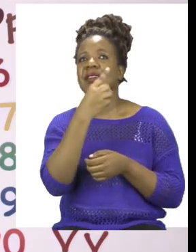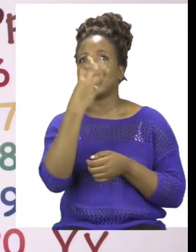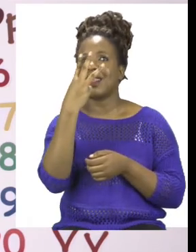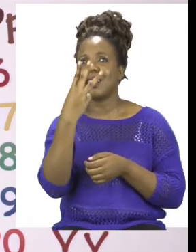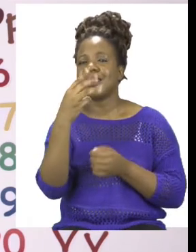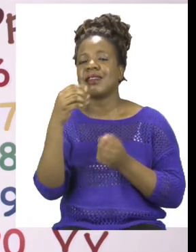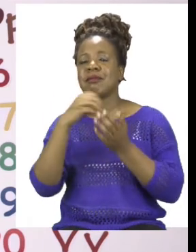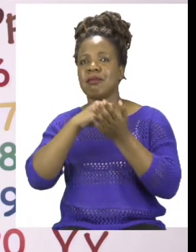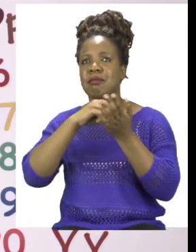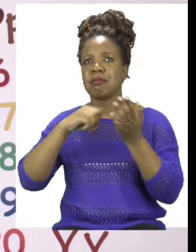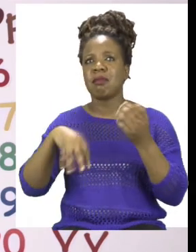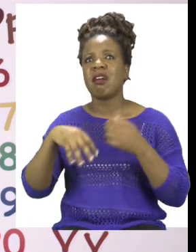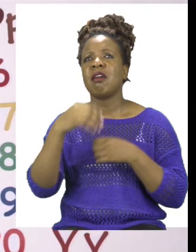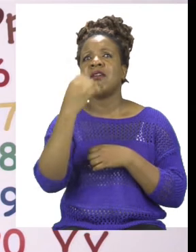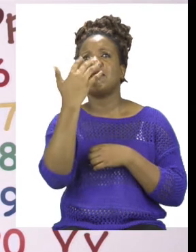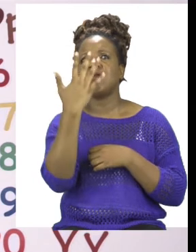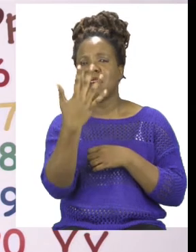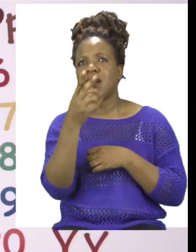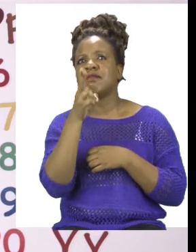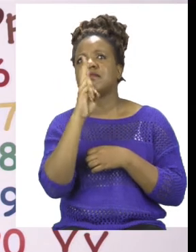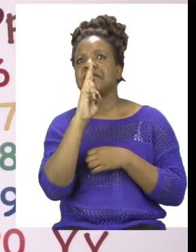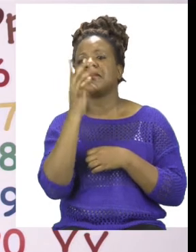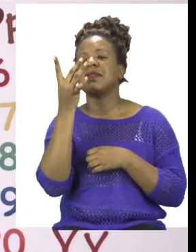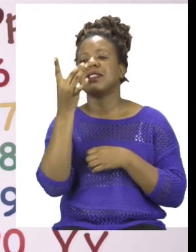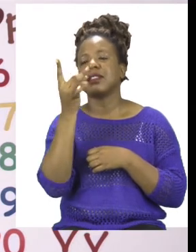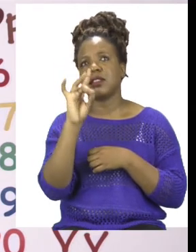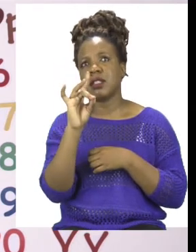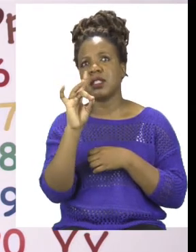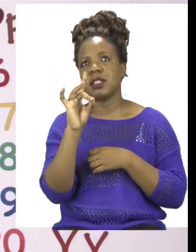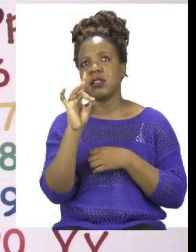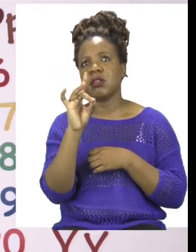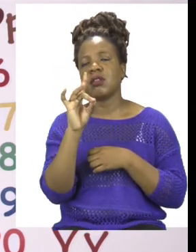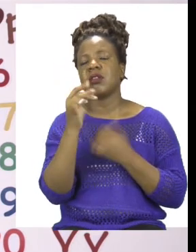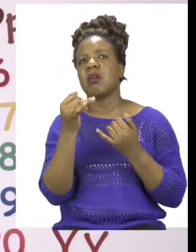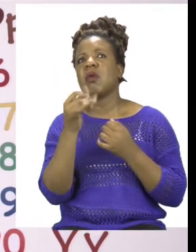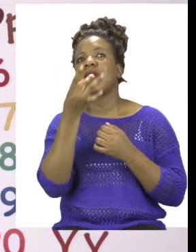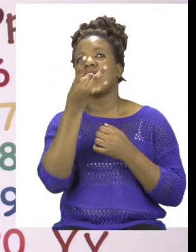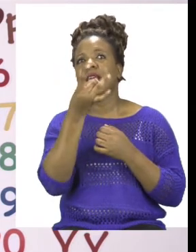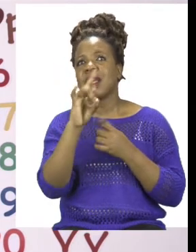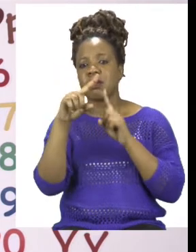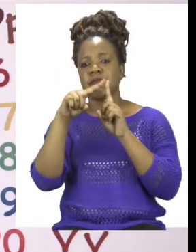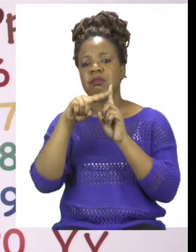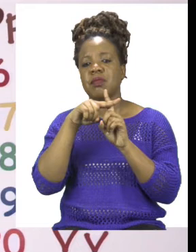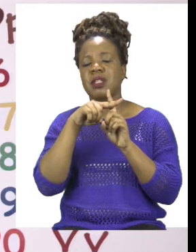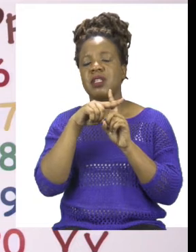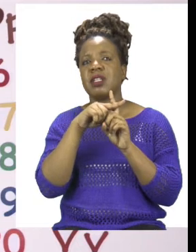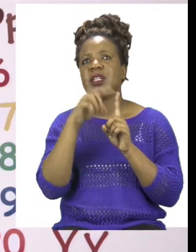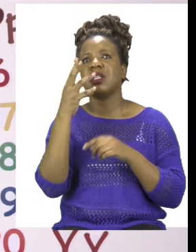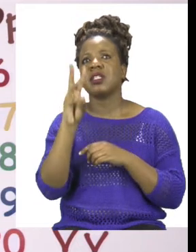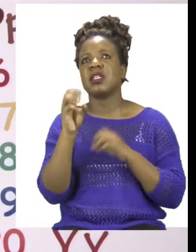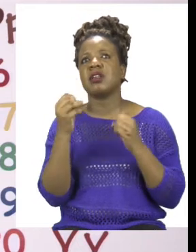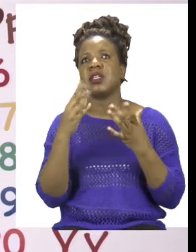5 will give us 8. So now we want to find out what 8 plus 6 is. Now, instead of using our